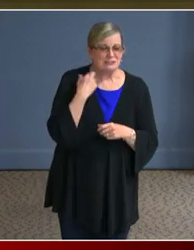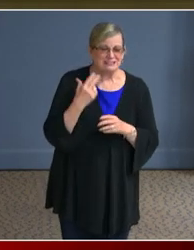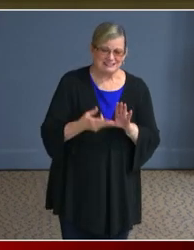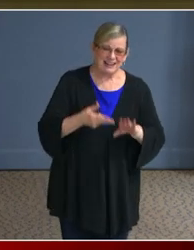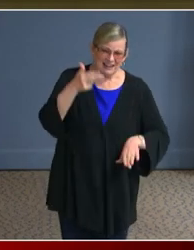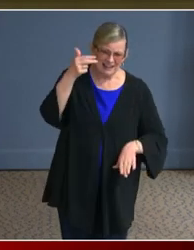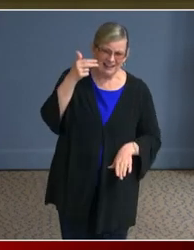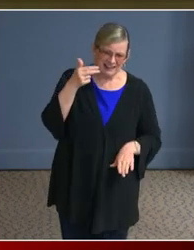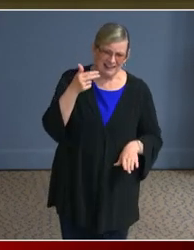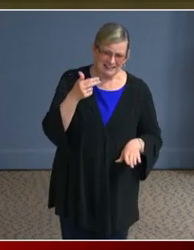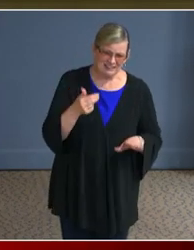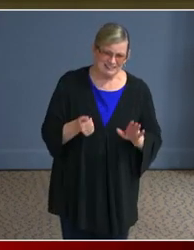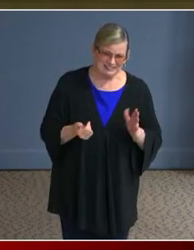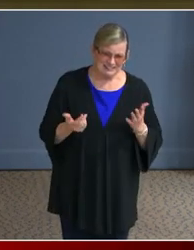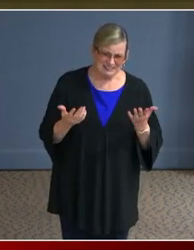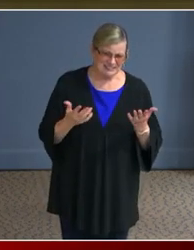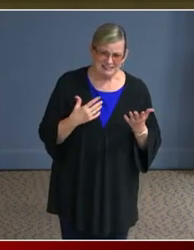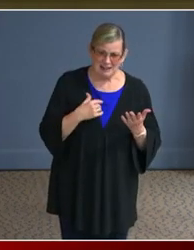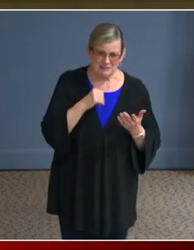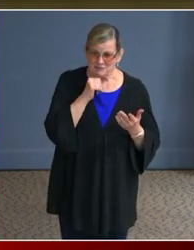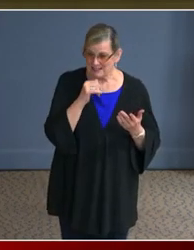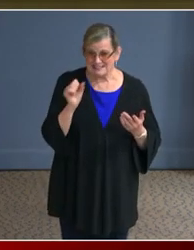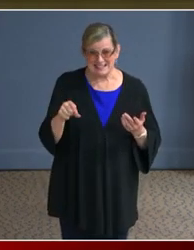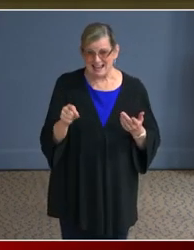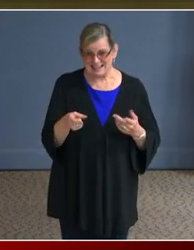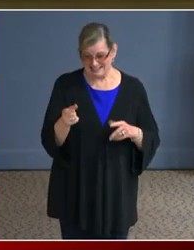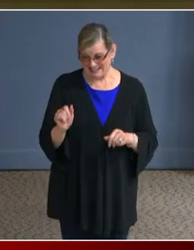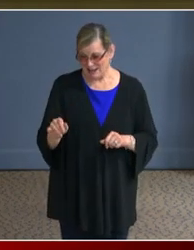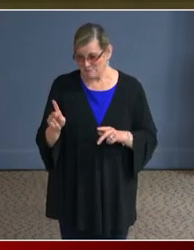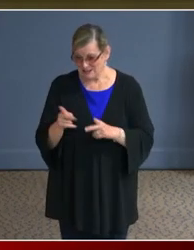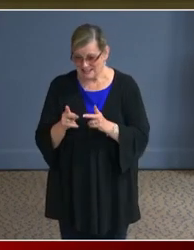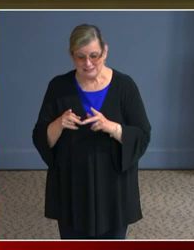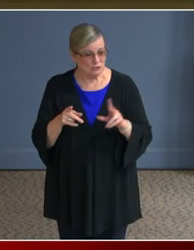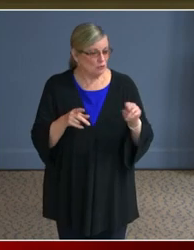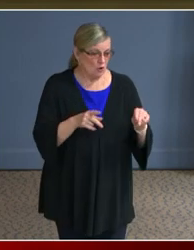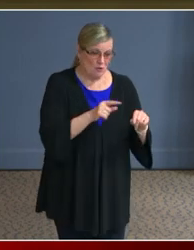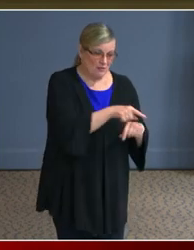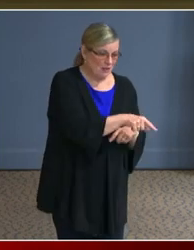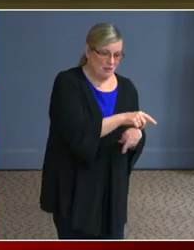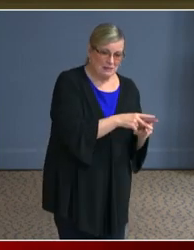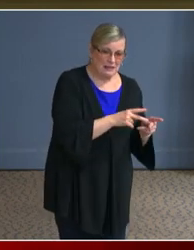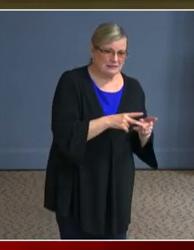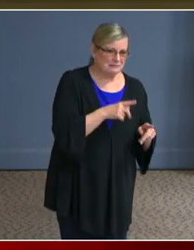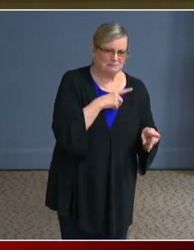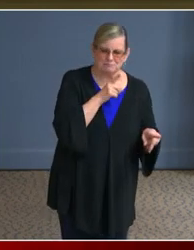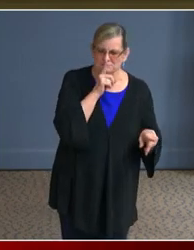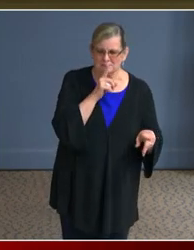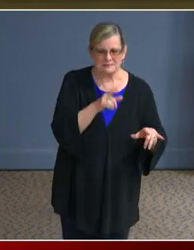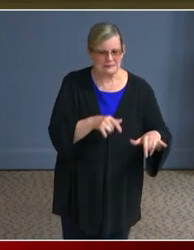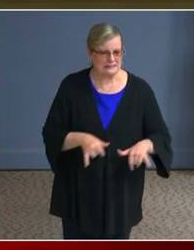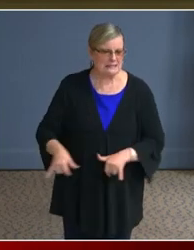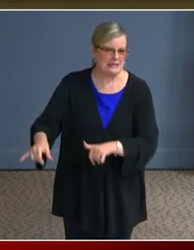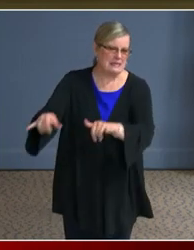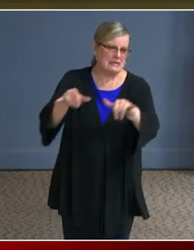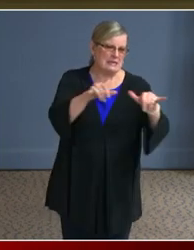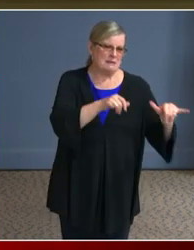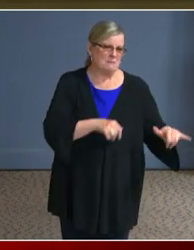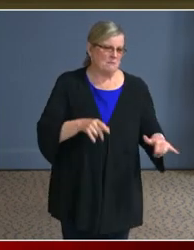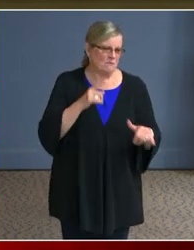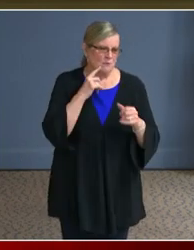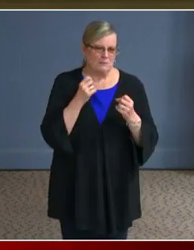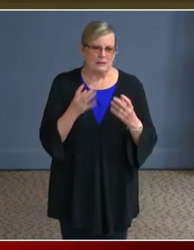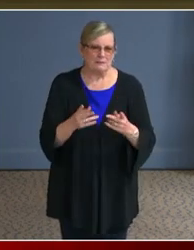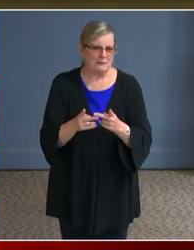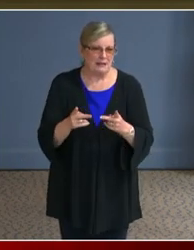I make no distinction at this point in terms of the places of worship, restaurants, large entertainment venues. If you have